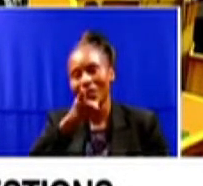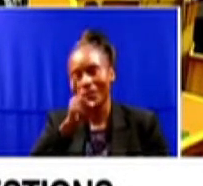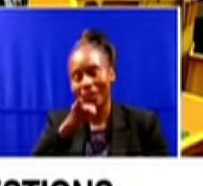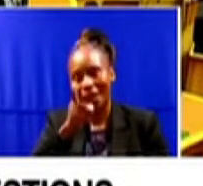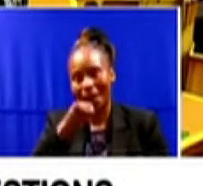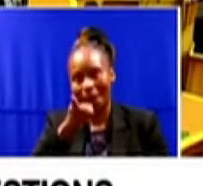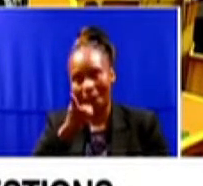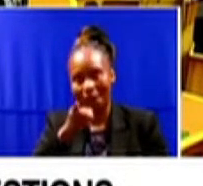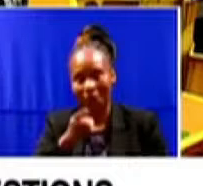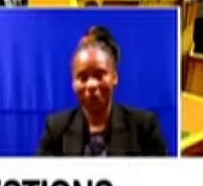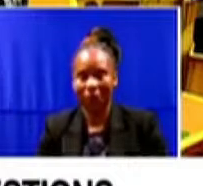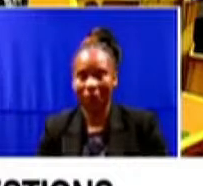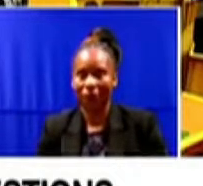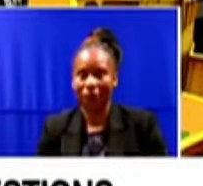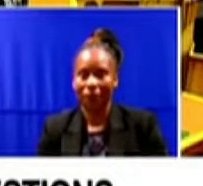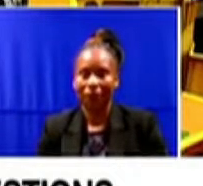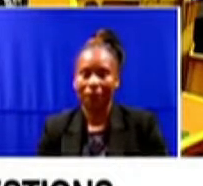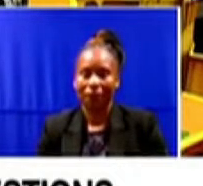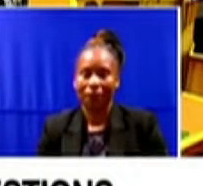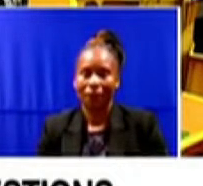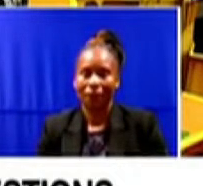members, you